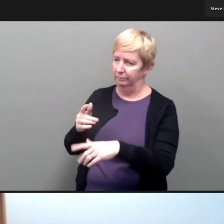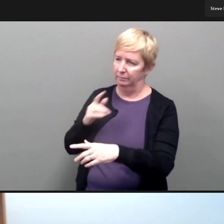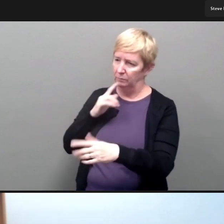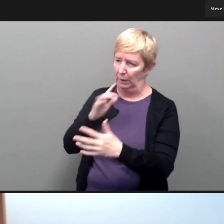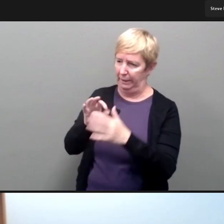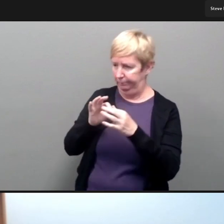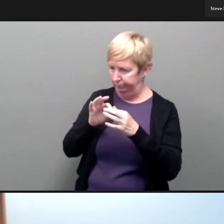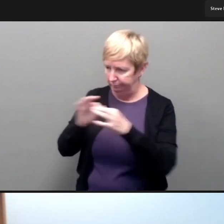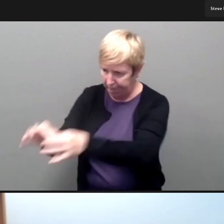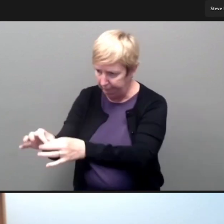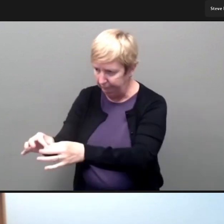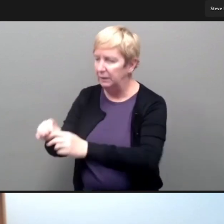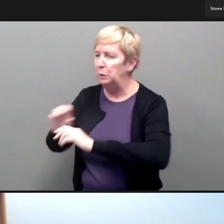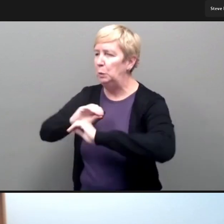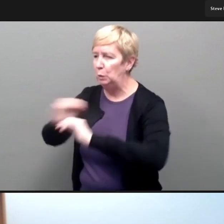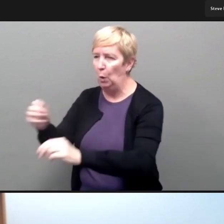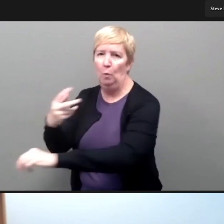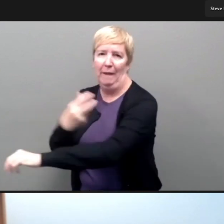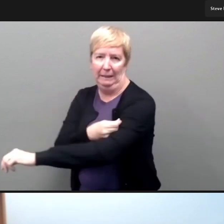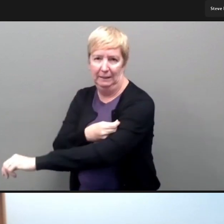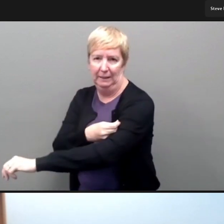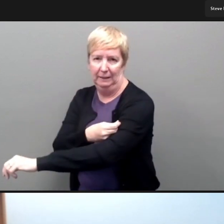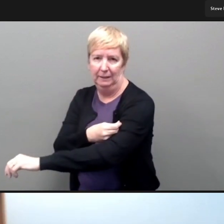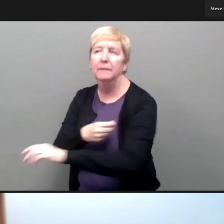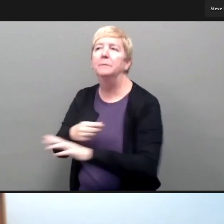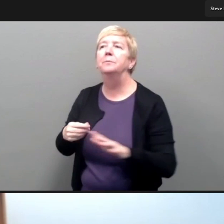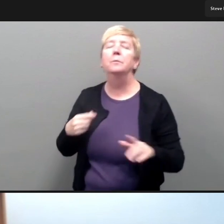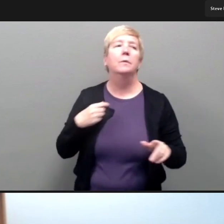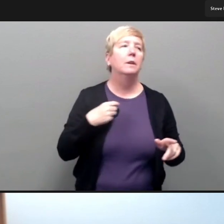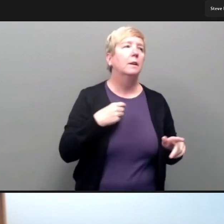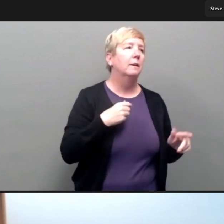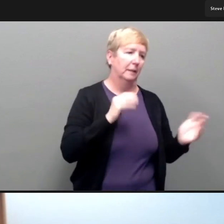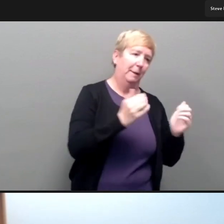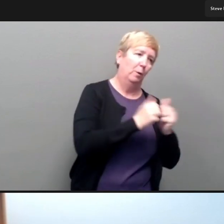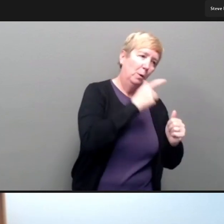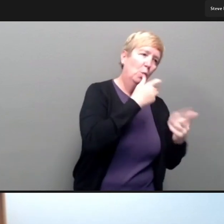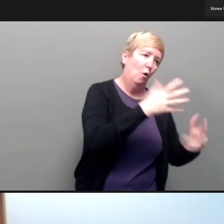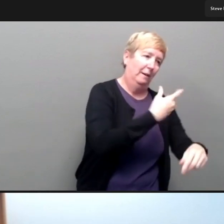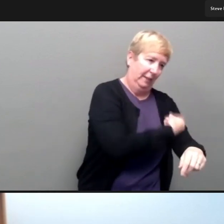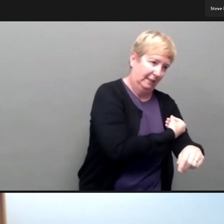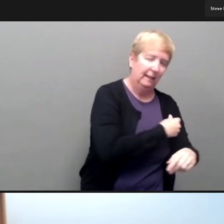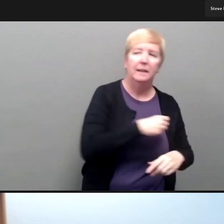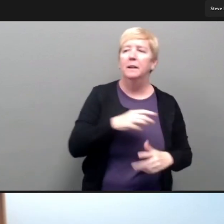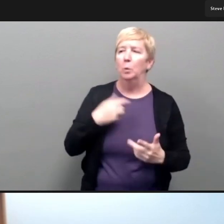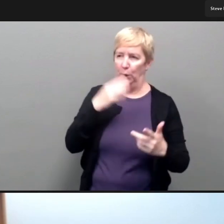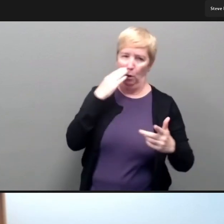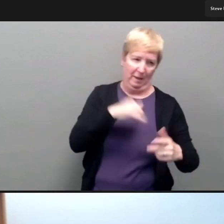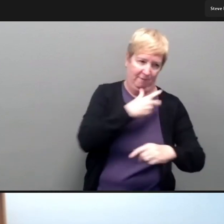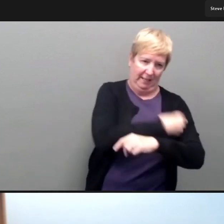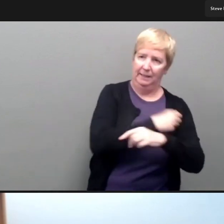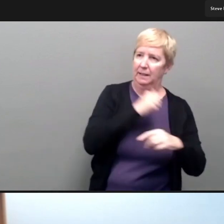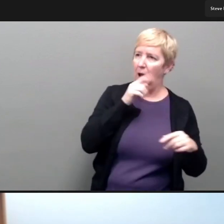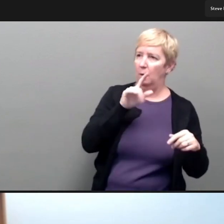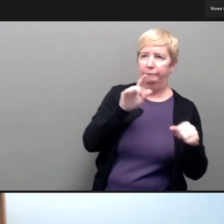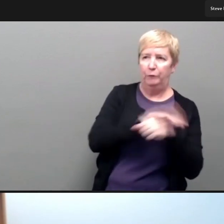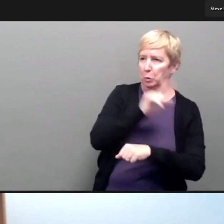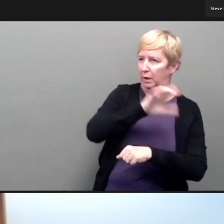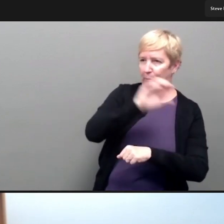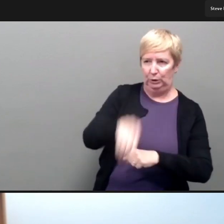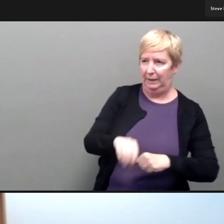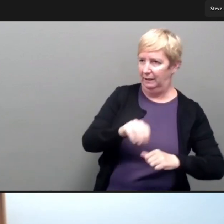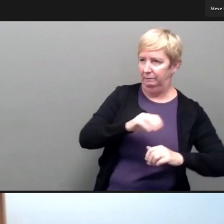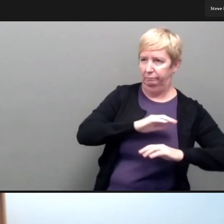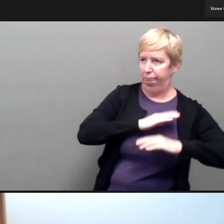vaccine? We know that the vaccines are not completely eliminating transmission. And then the other one is we also know